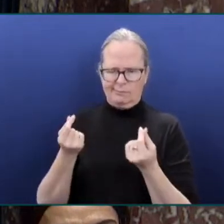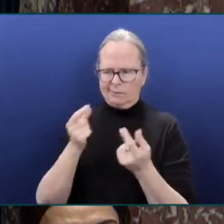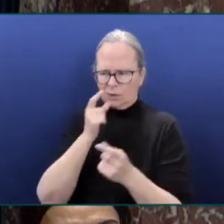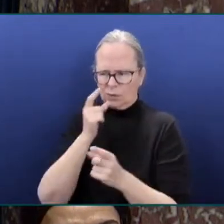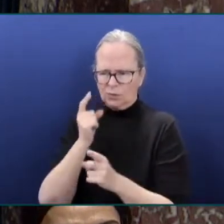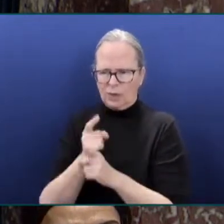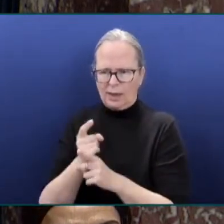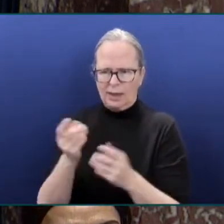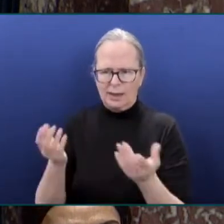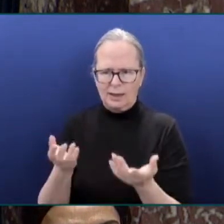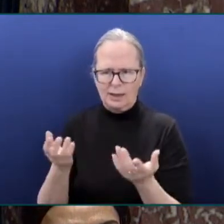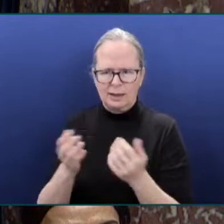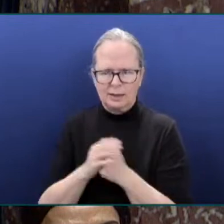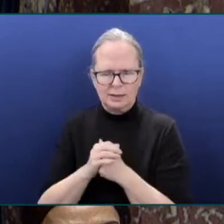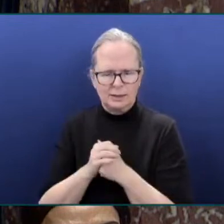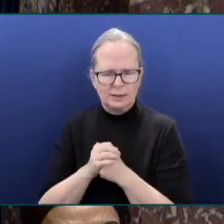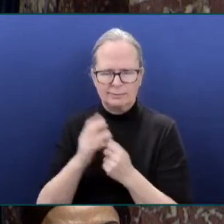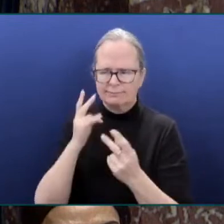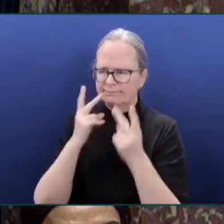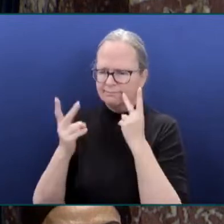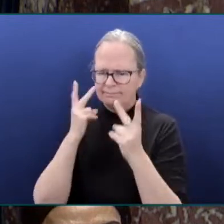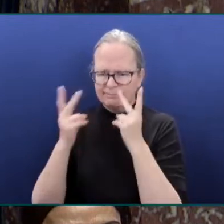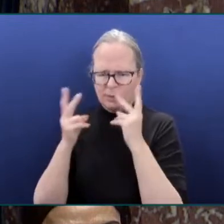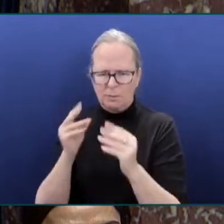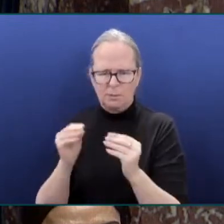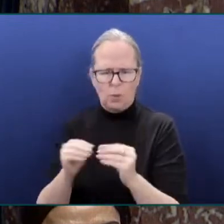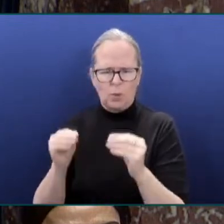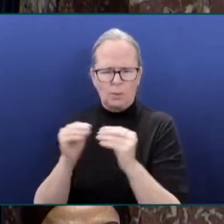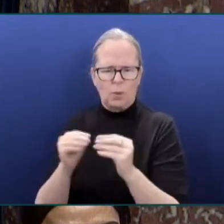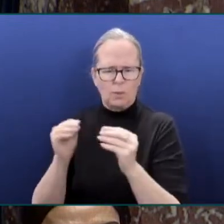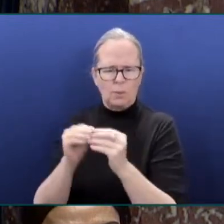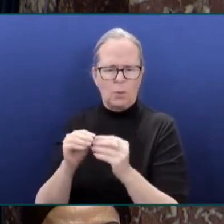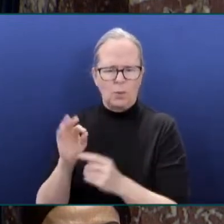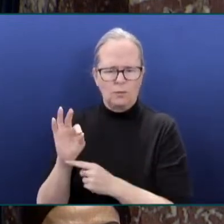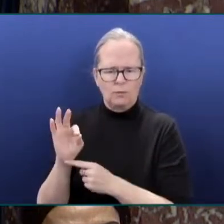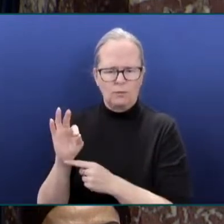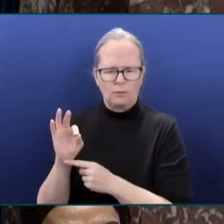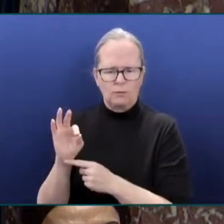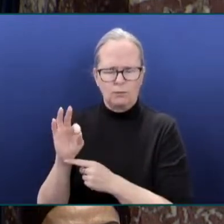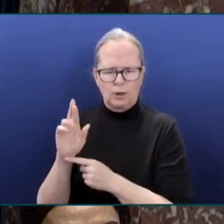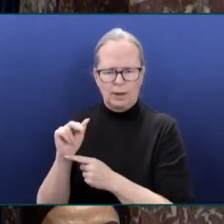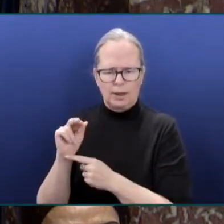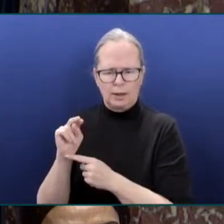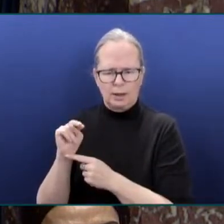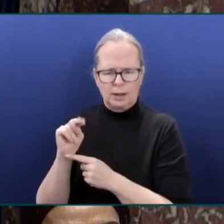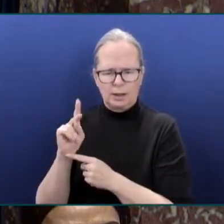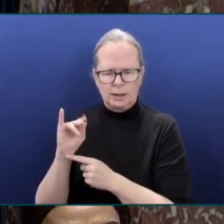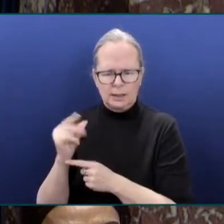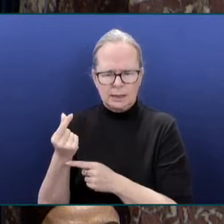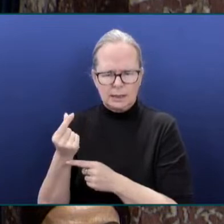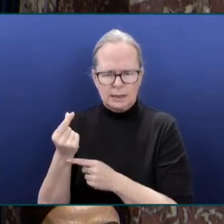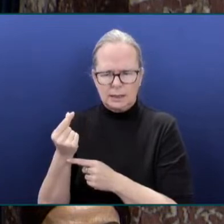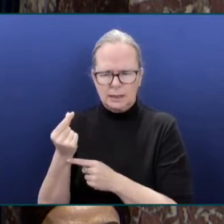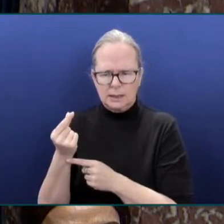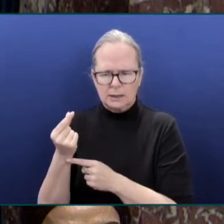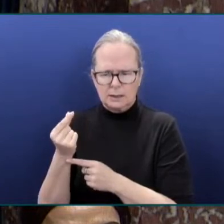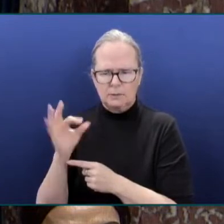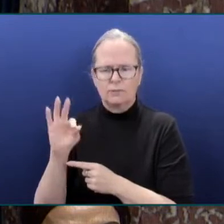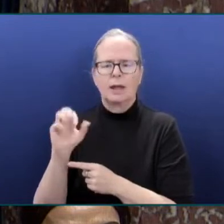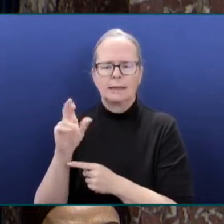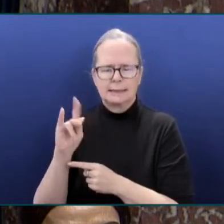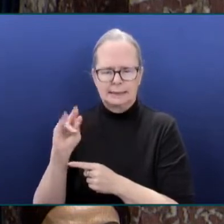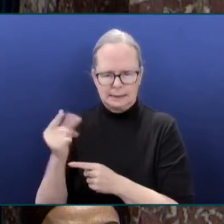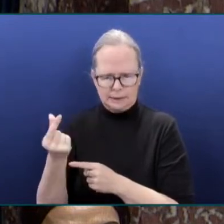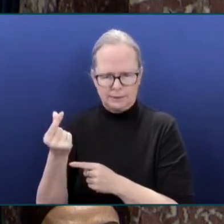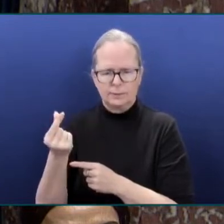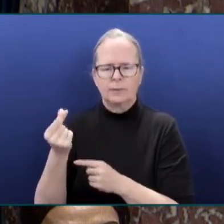fracking. Fracking emits large amounts of methane, which is 85 times more potent than carbon dioxide. Fracking